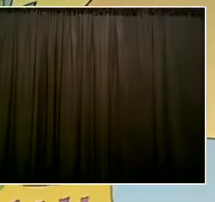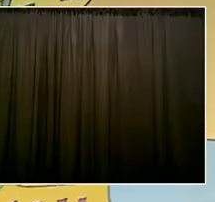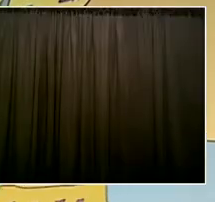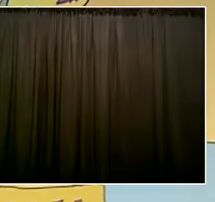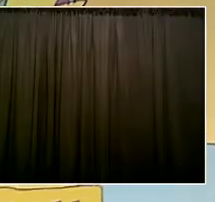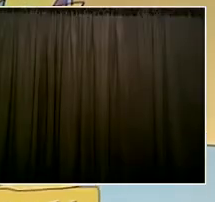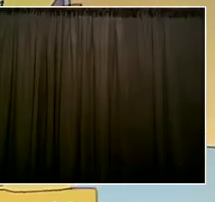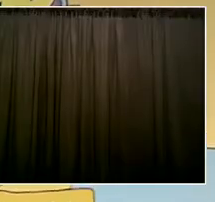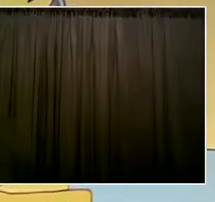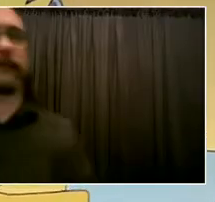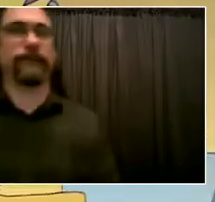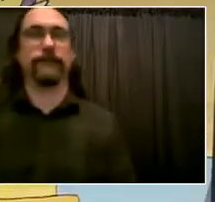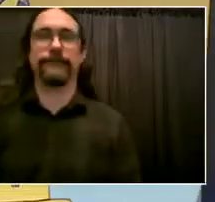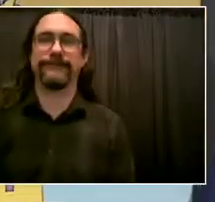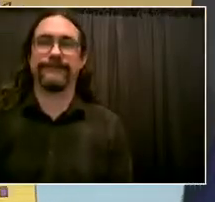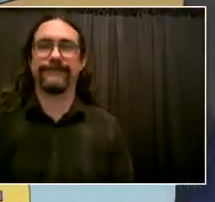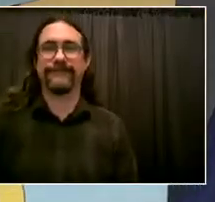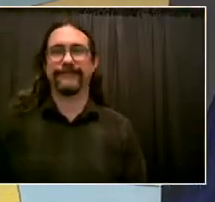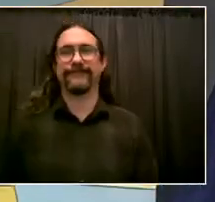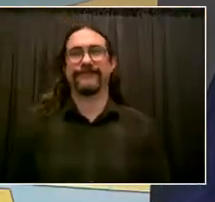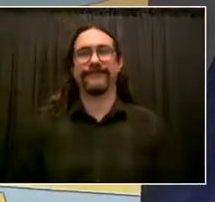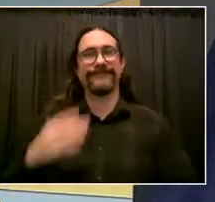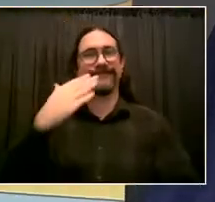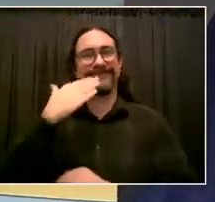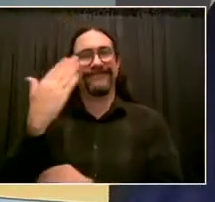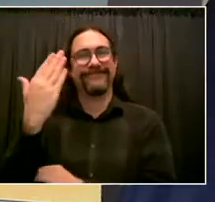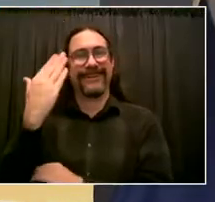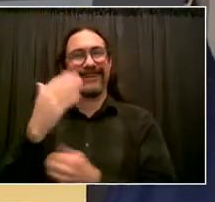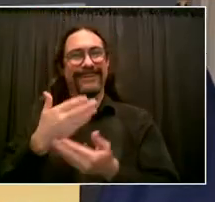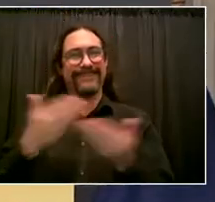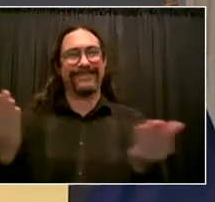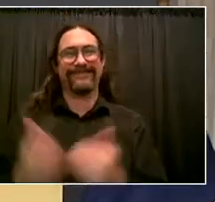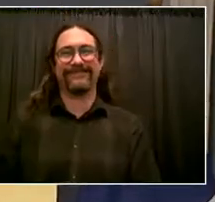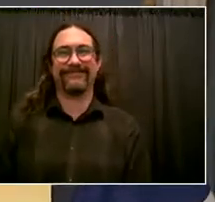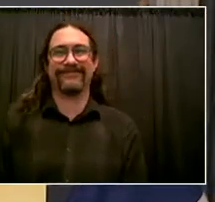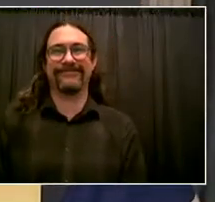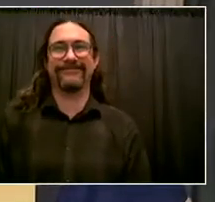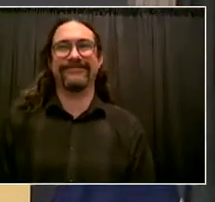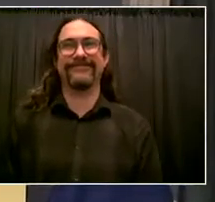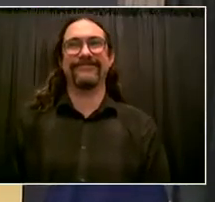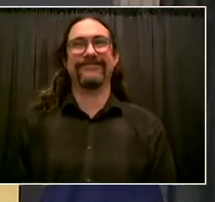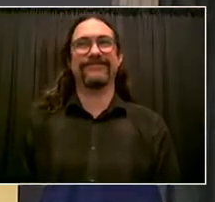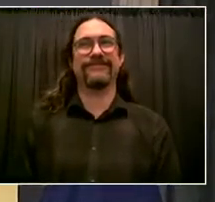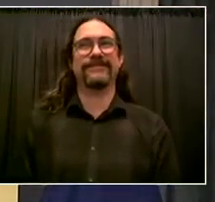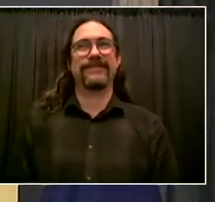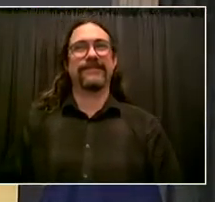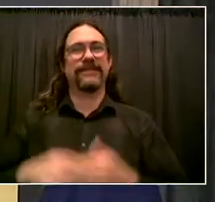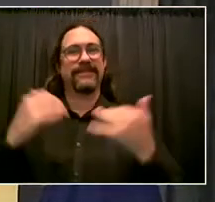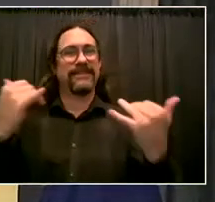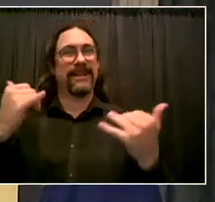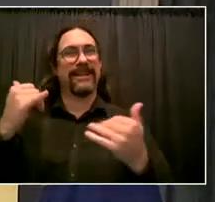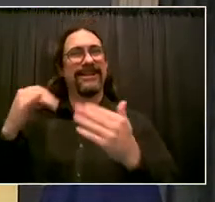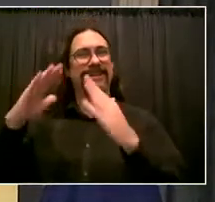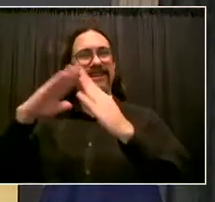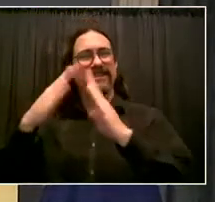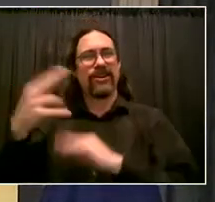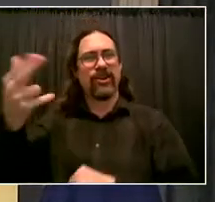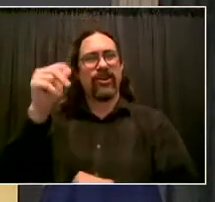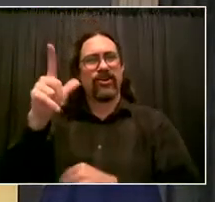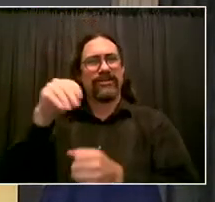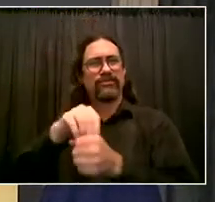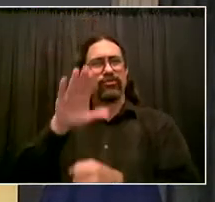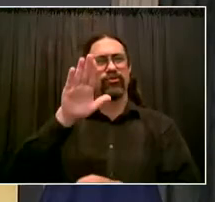Good morning, everybody. I love when we do City Hall in your borough. And this week, it is Manhattan Week. Look at